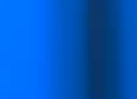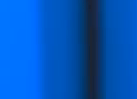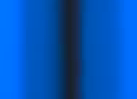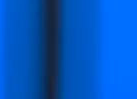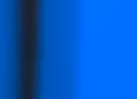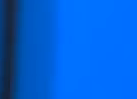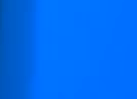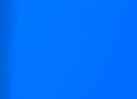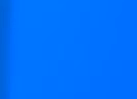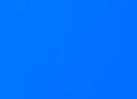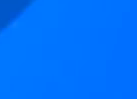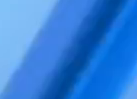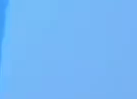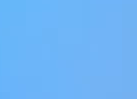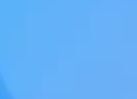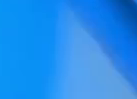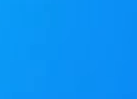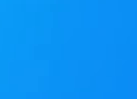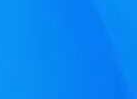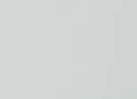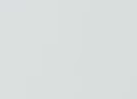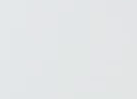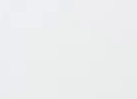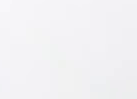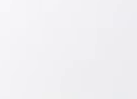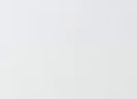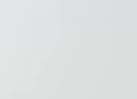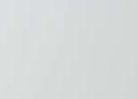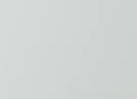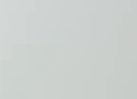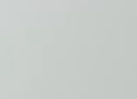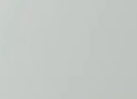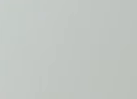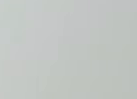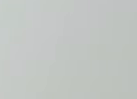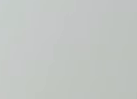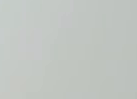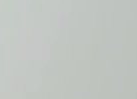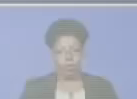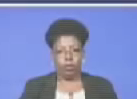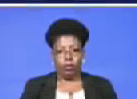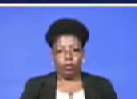ZNS Total Sports is brought to you by 4th Terrace Diagnostic Center.